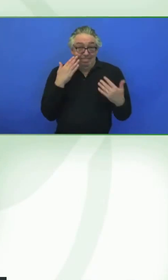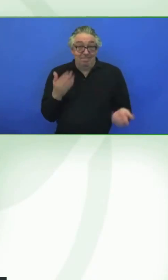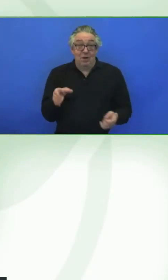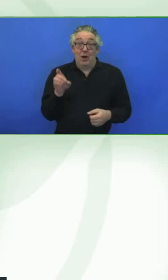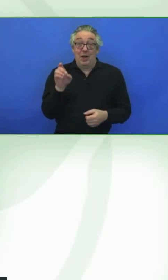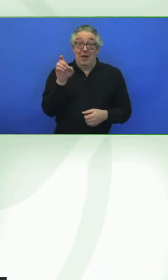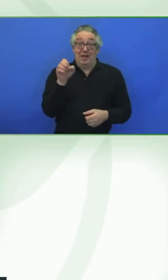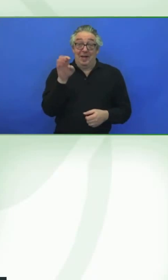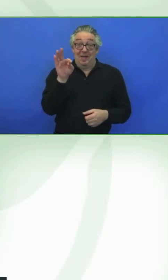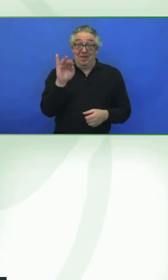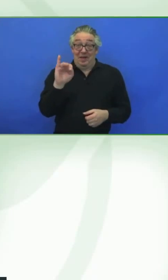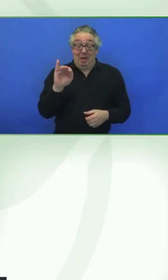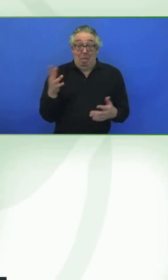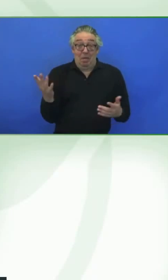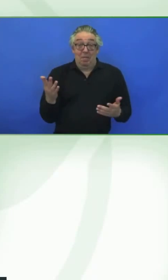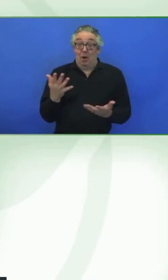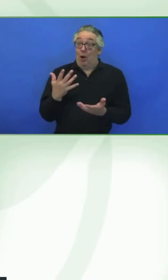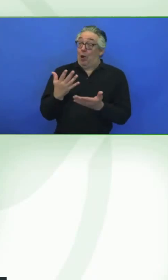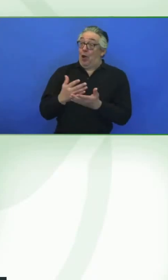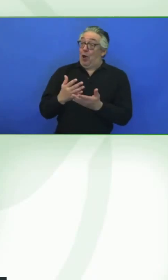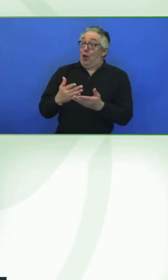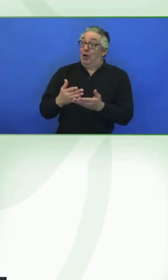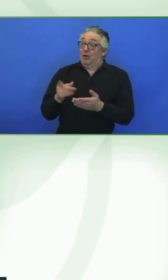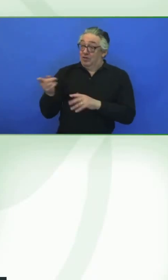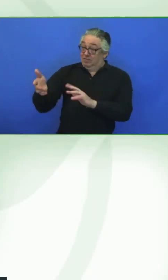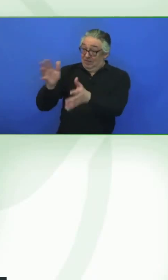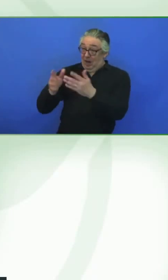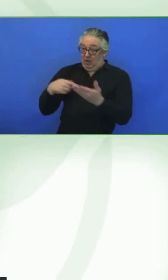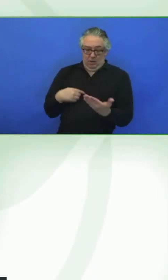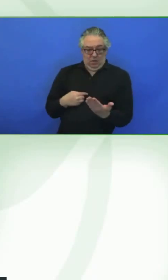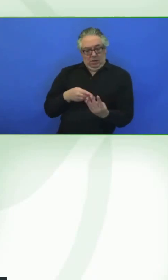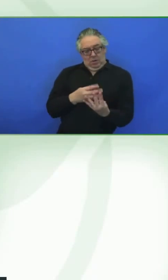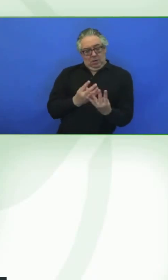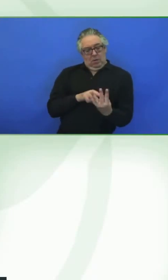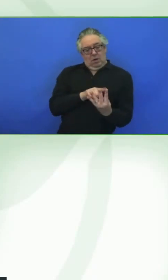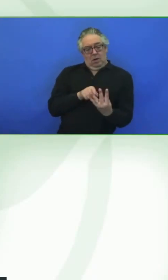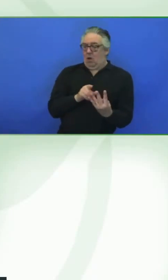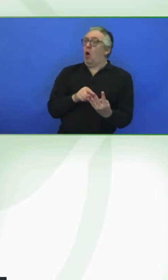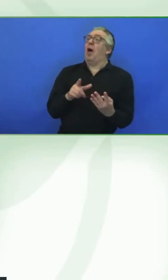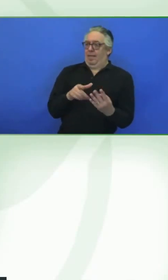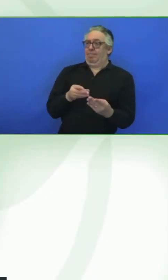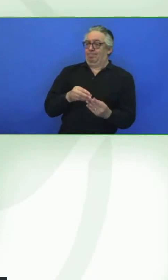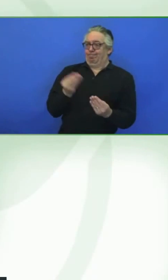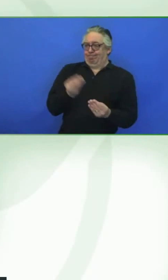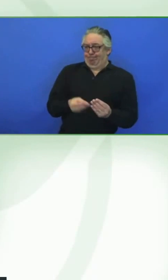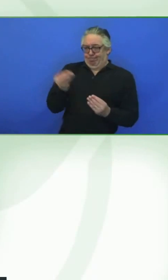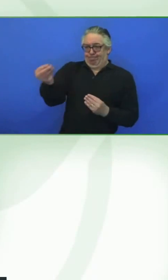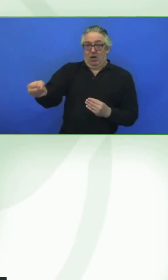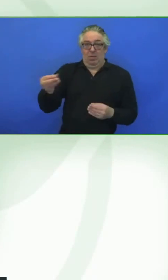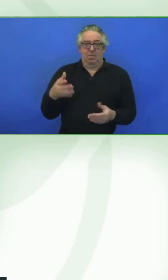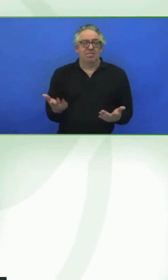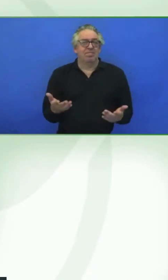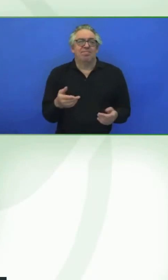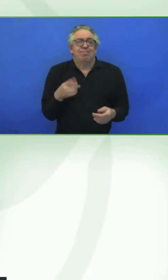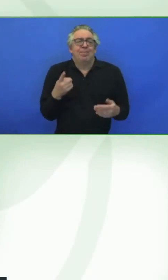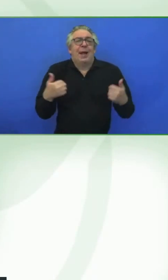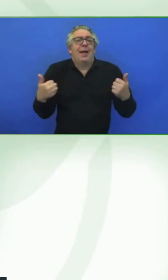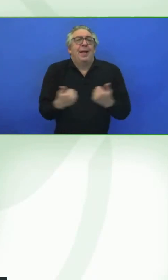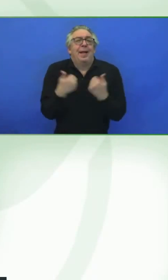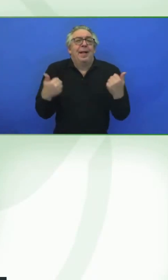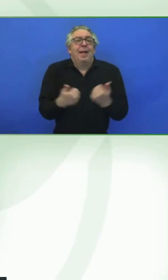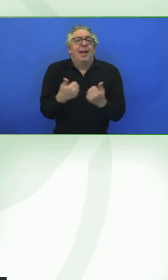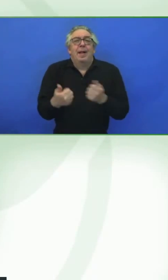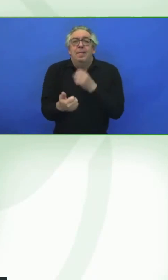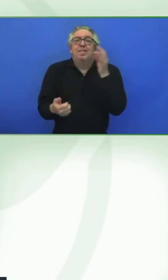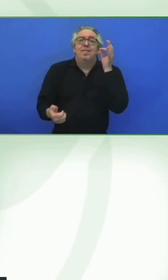these cards. So it's a way to make deaf people and hearing people get together, play together,